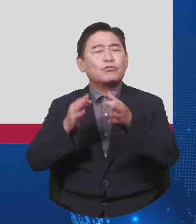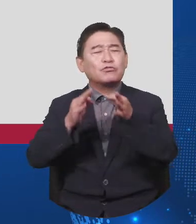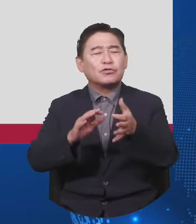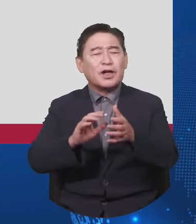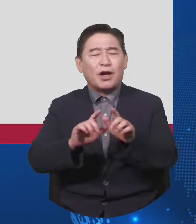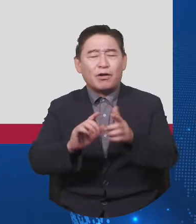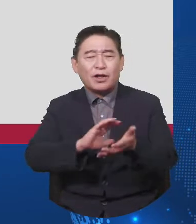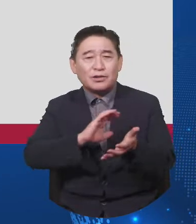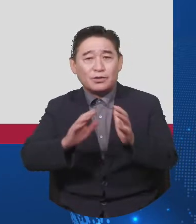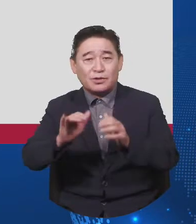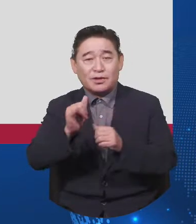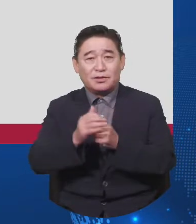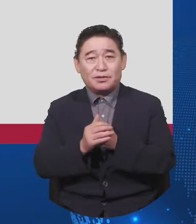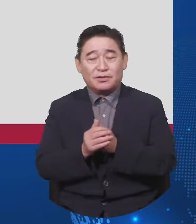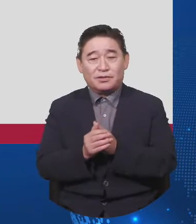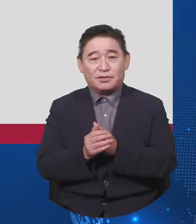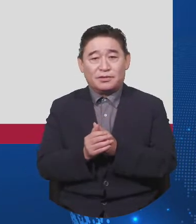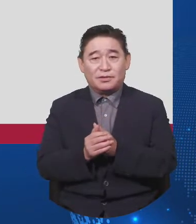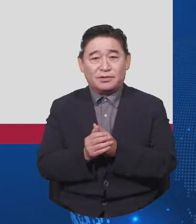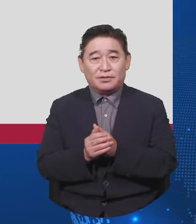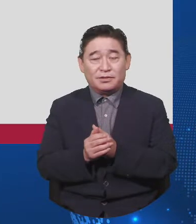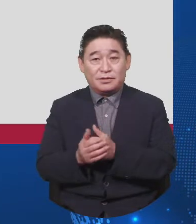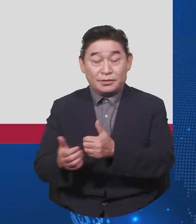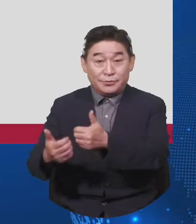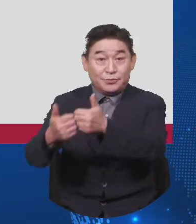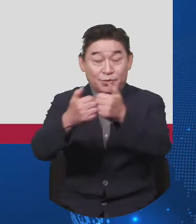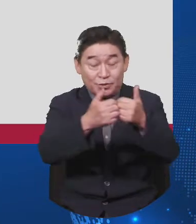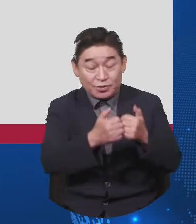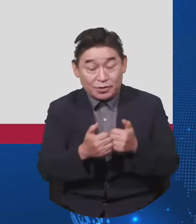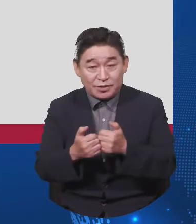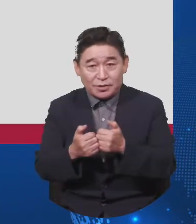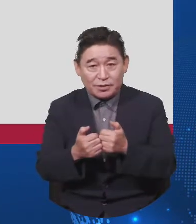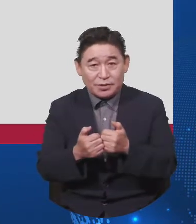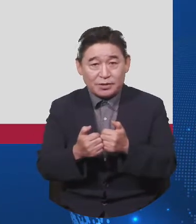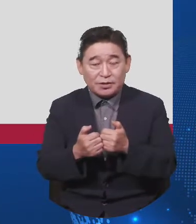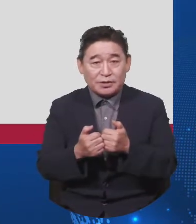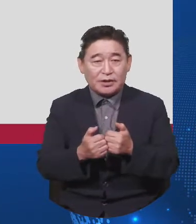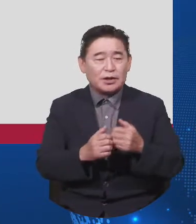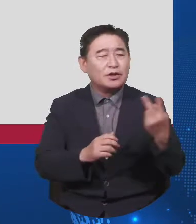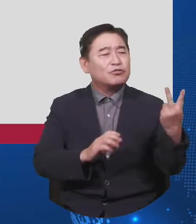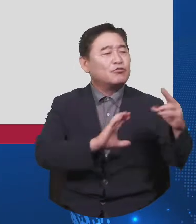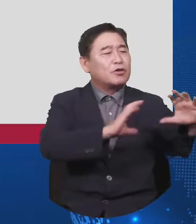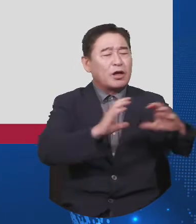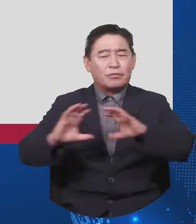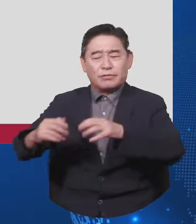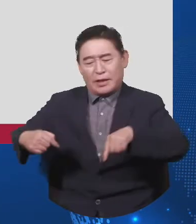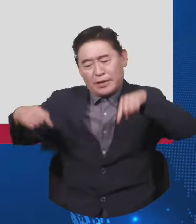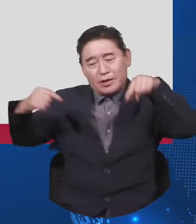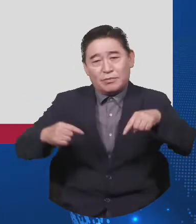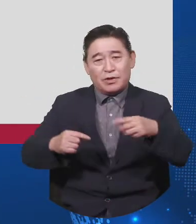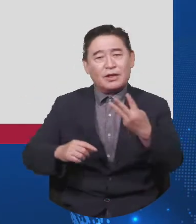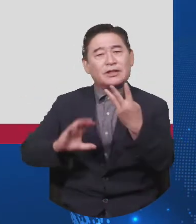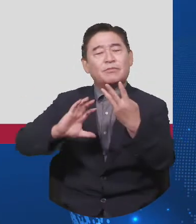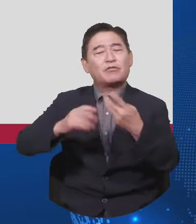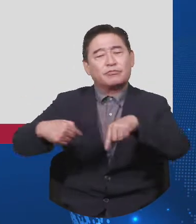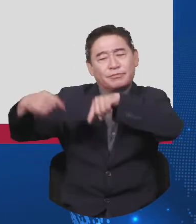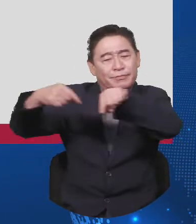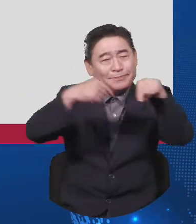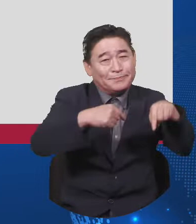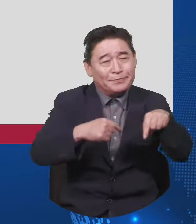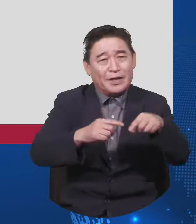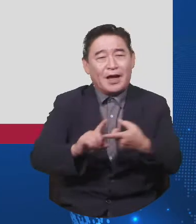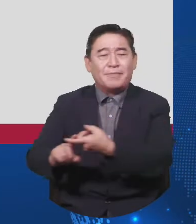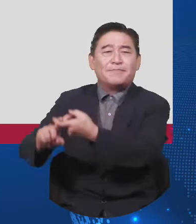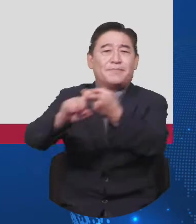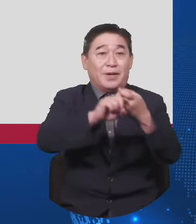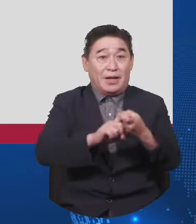debate, also very much related to South-South and triangular cooperation discussions, because at least to some extent, this is not